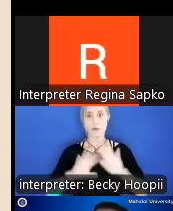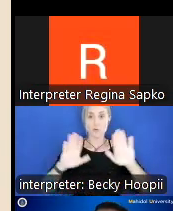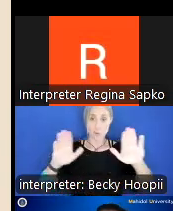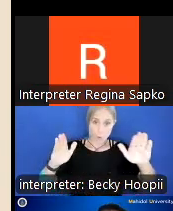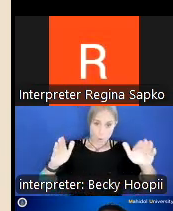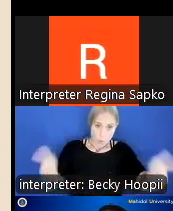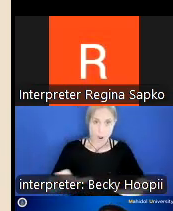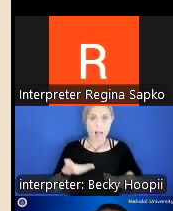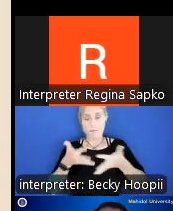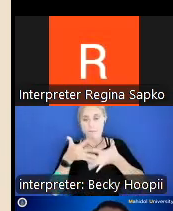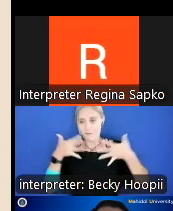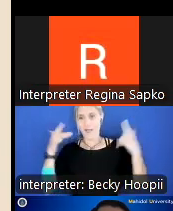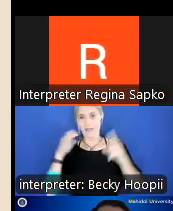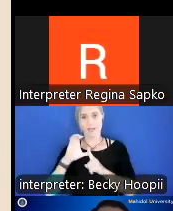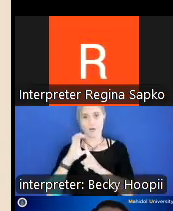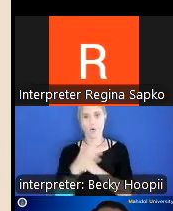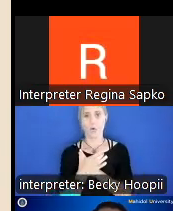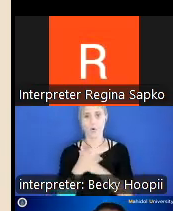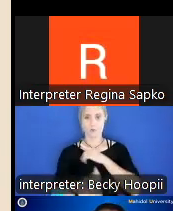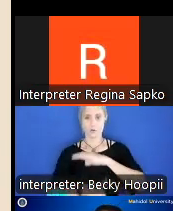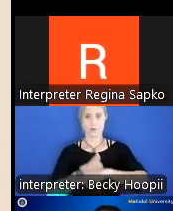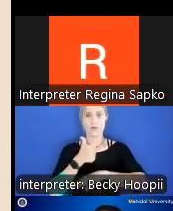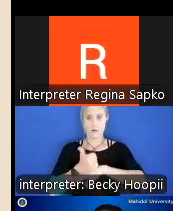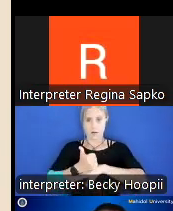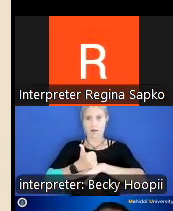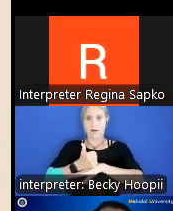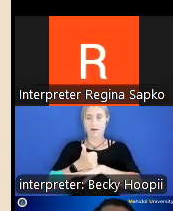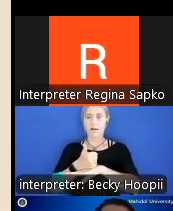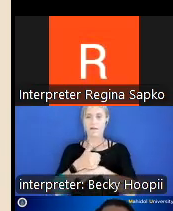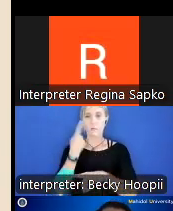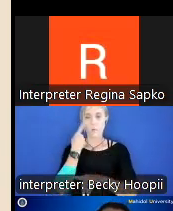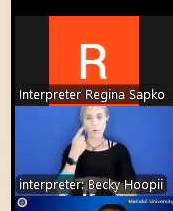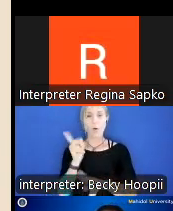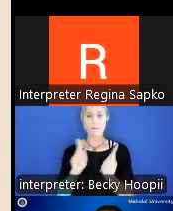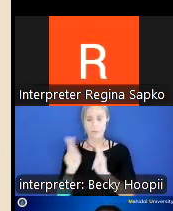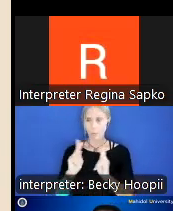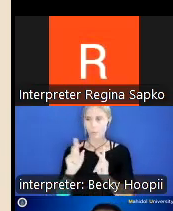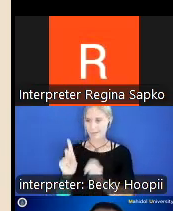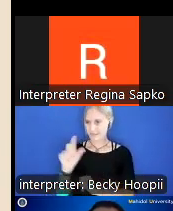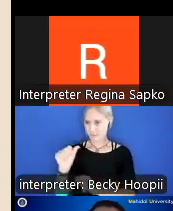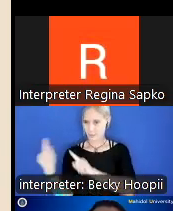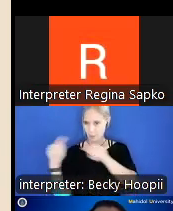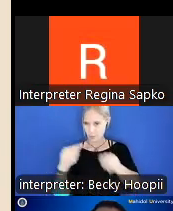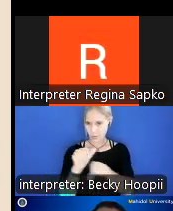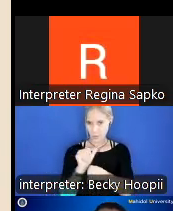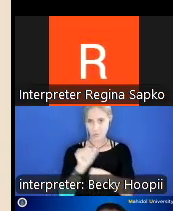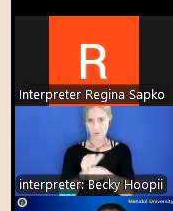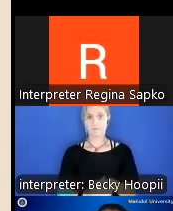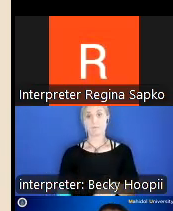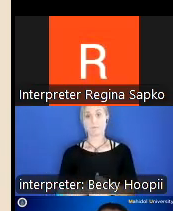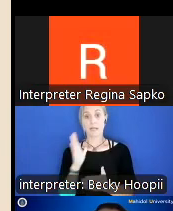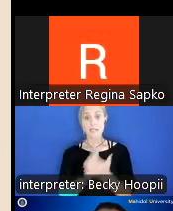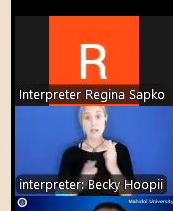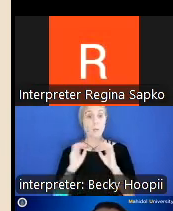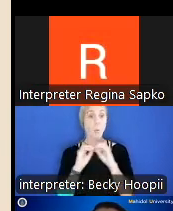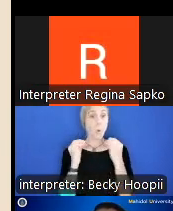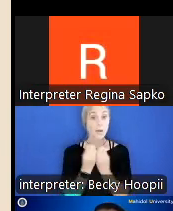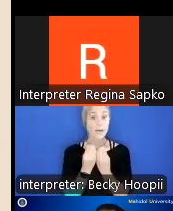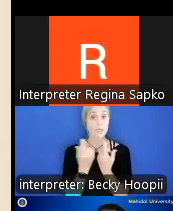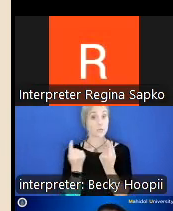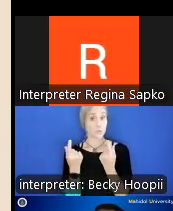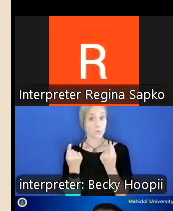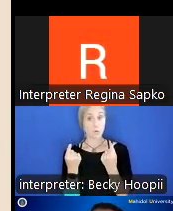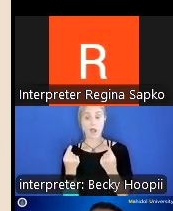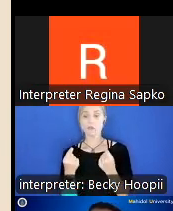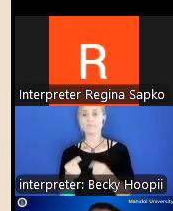culture environment for person with disability. Some organizations adopt junior design principle